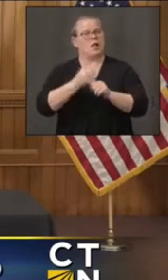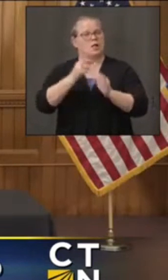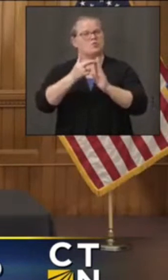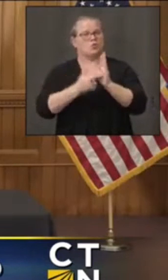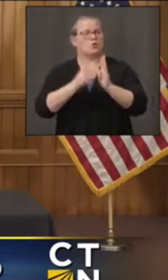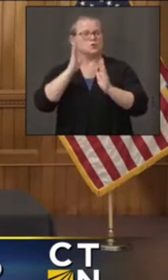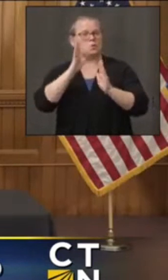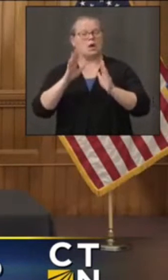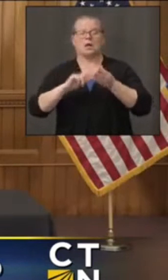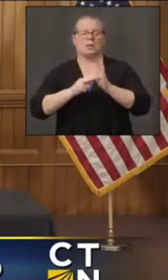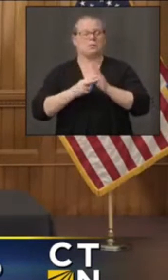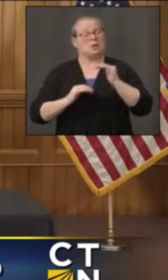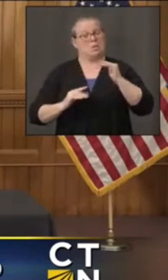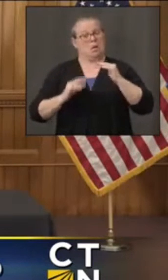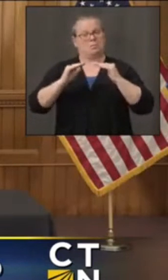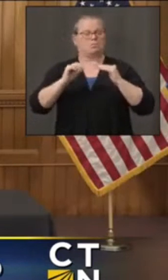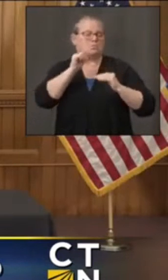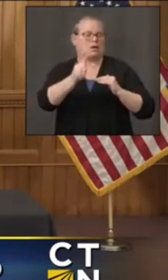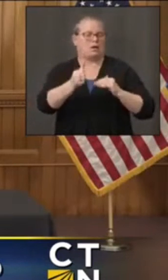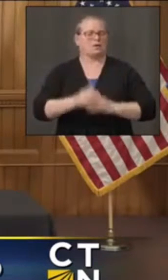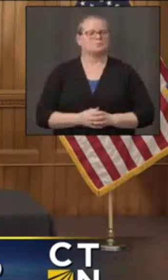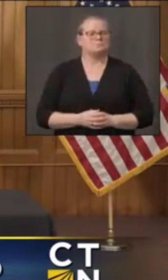Hearst, Connecticut Media.